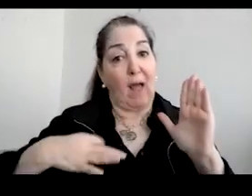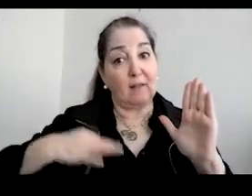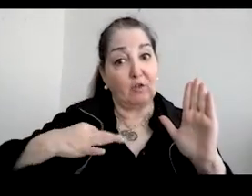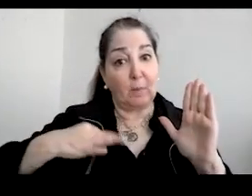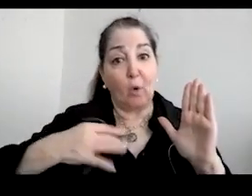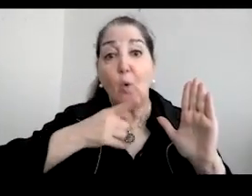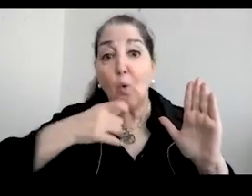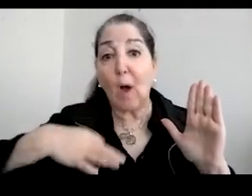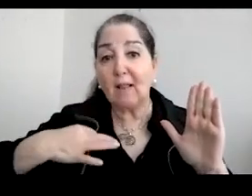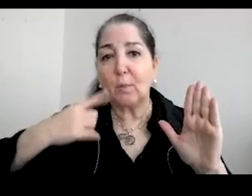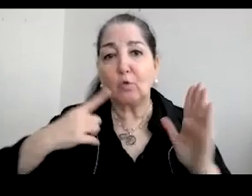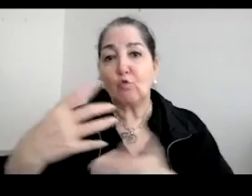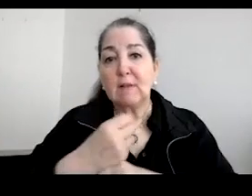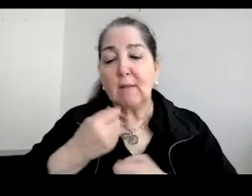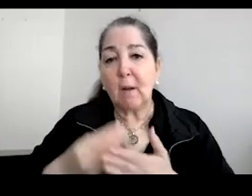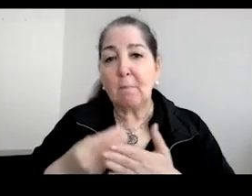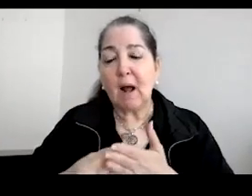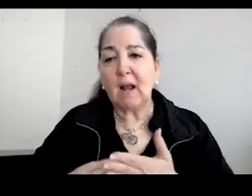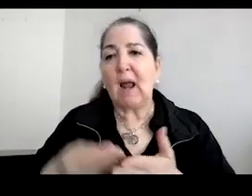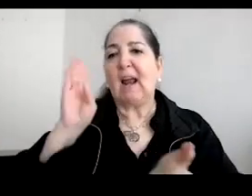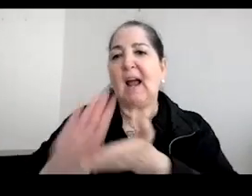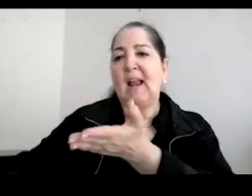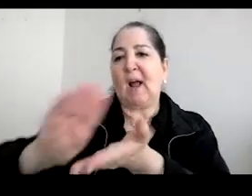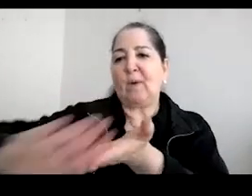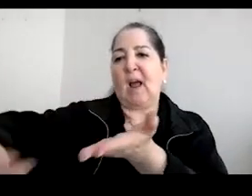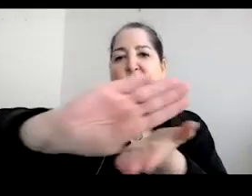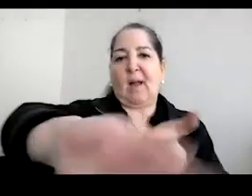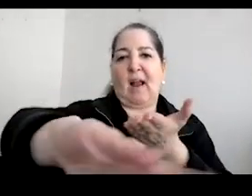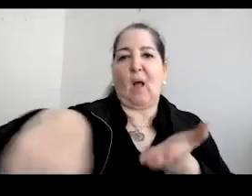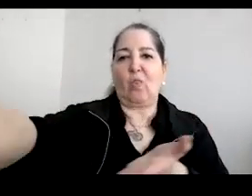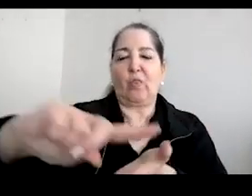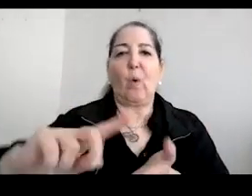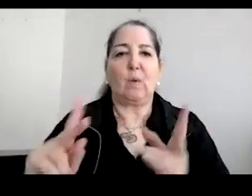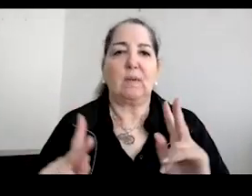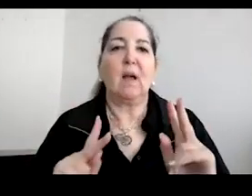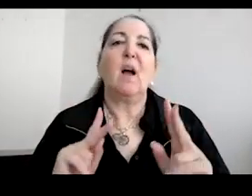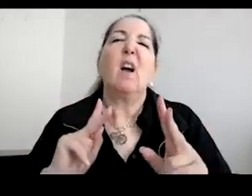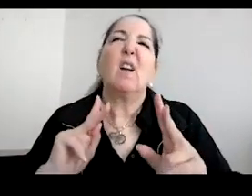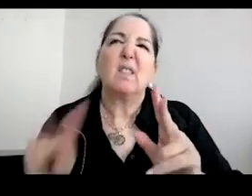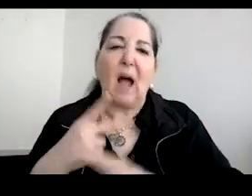of employment that race and ethnic minorities and women tend to be employed in. So